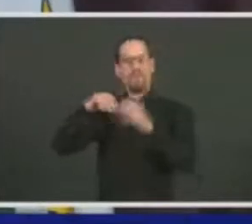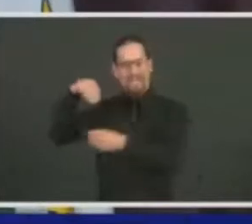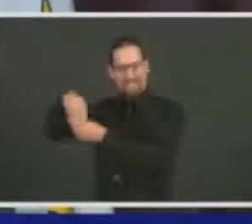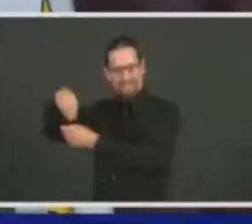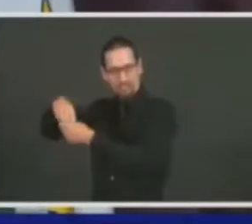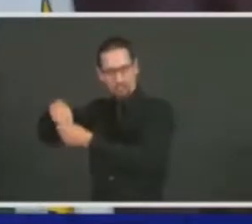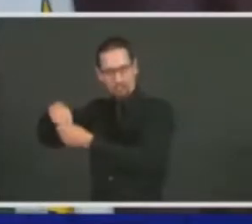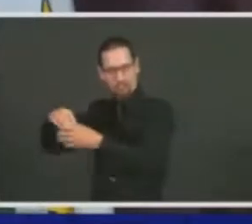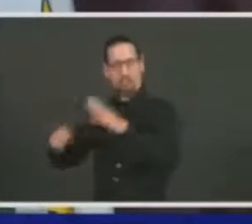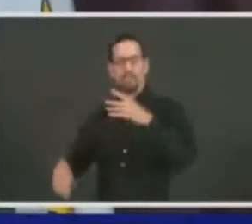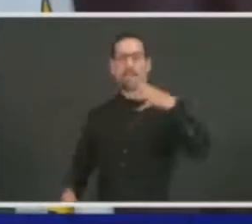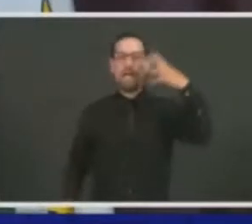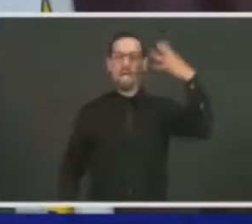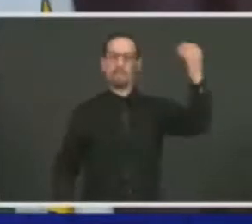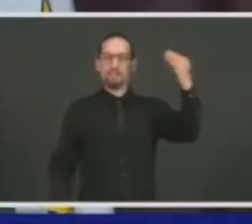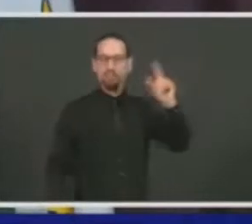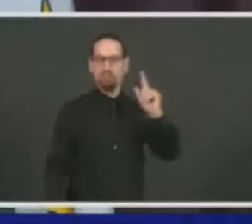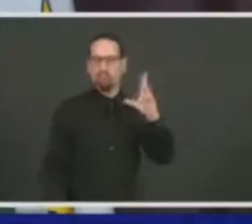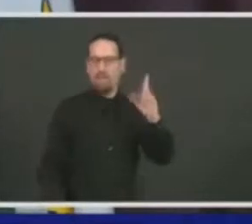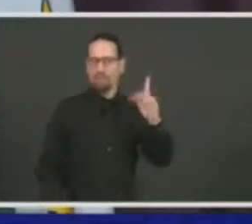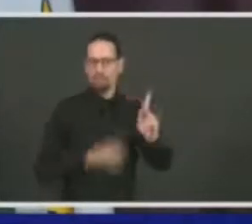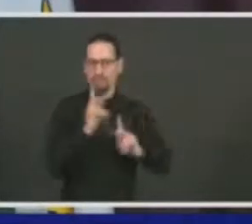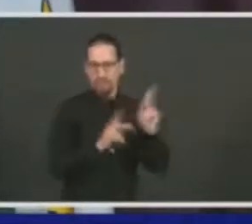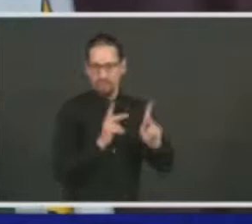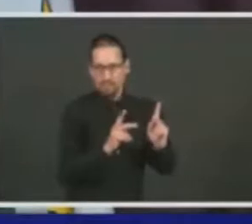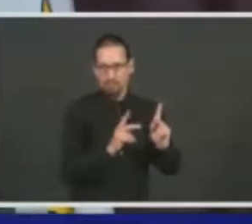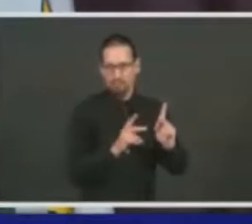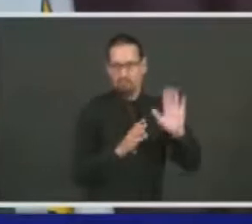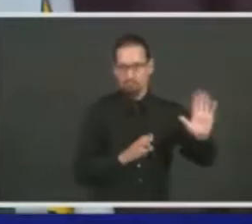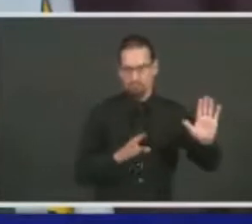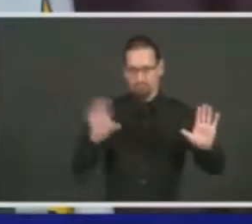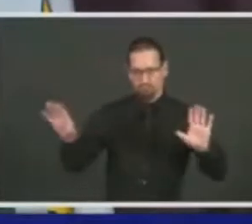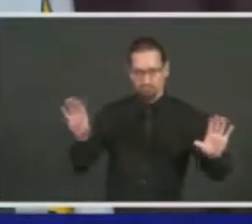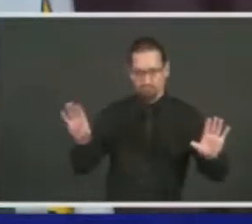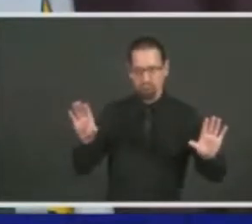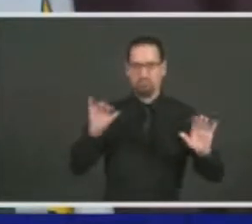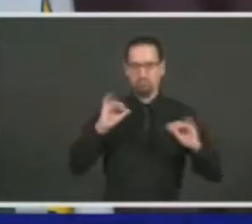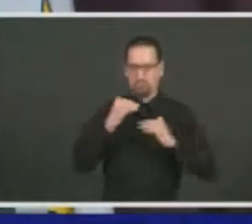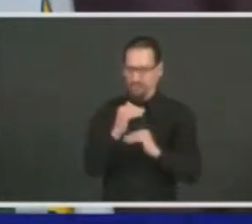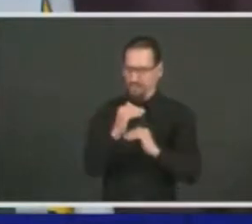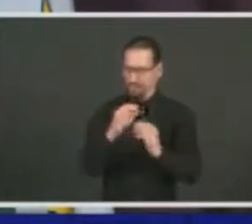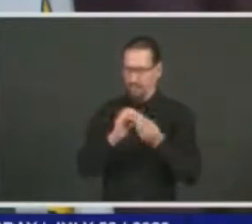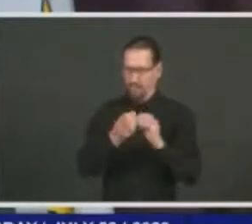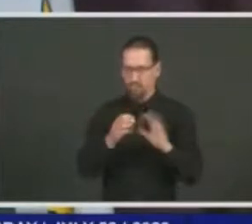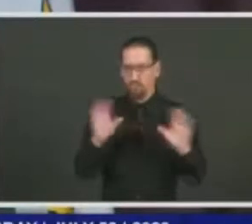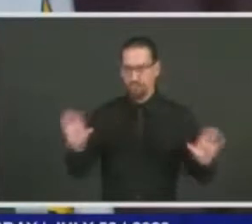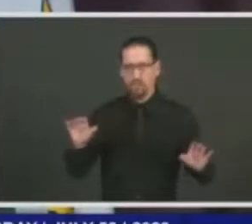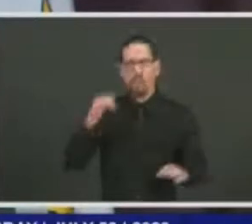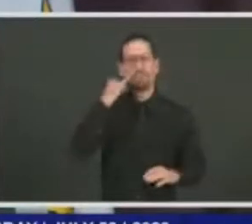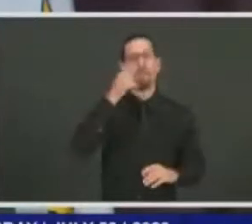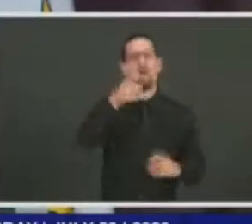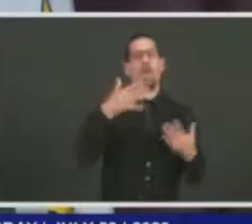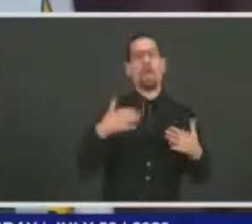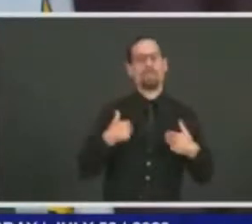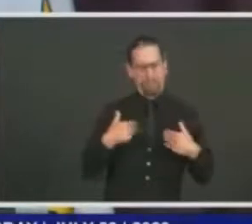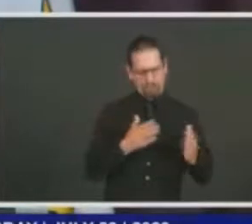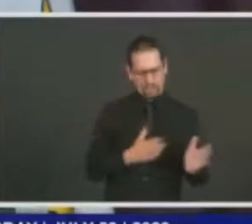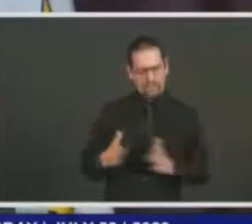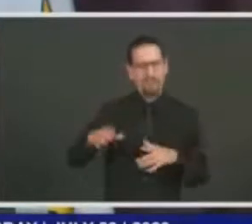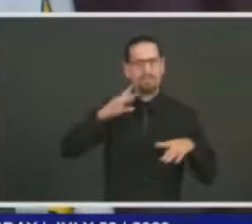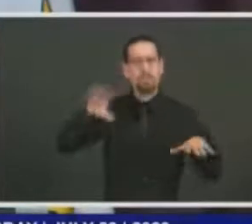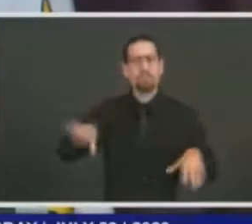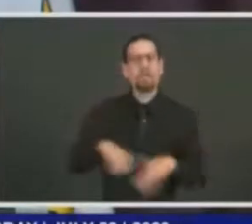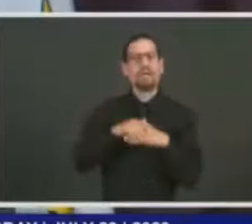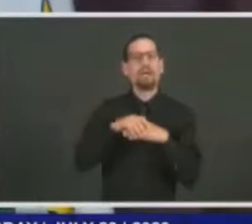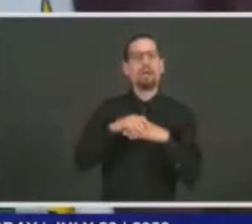100, call us, call the Department of Business Regulation, and we want to work with you. If you're just above 100,